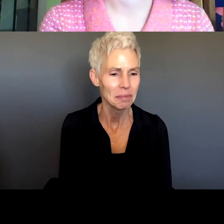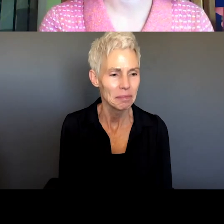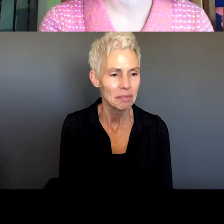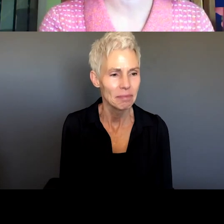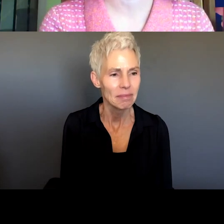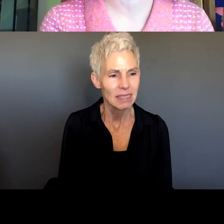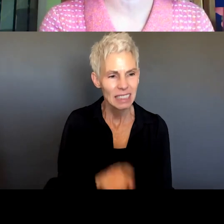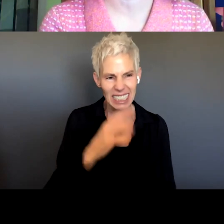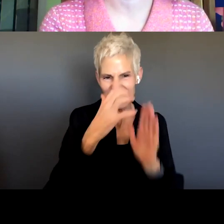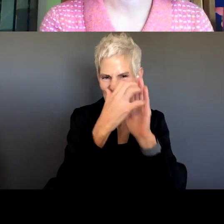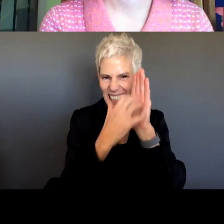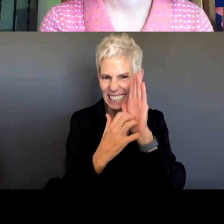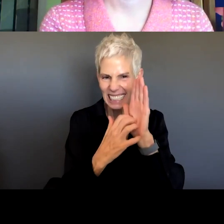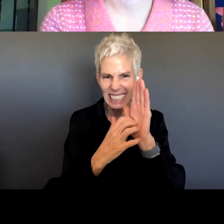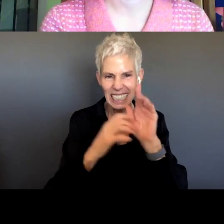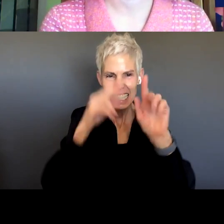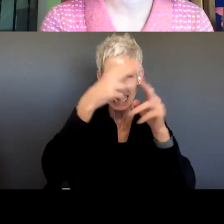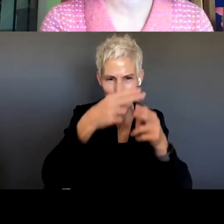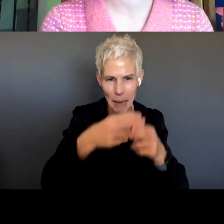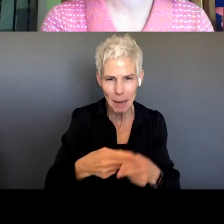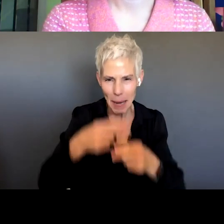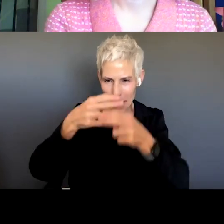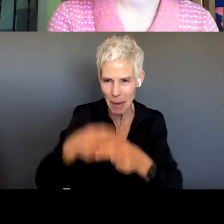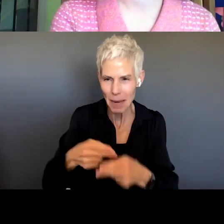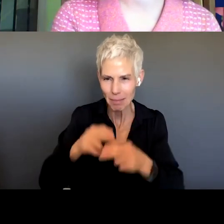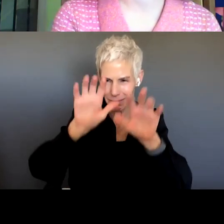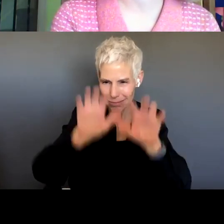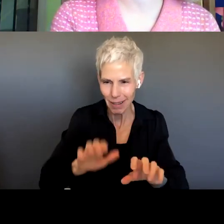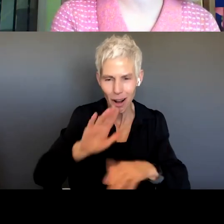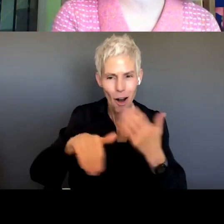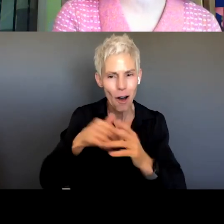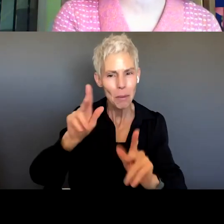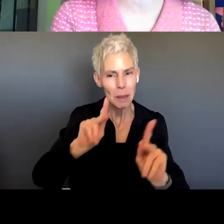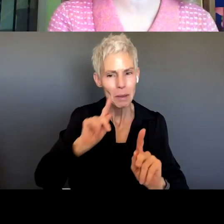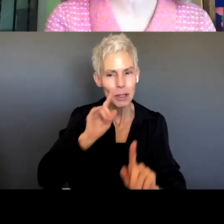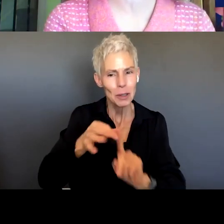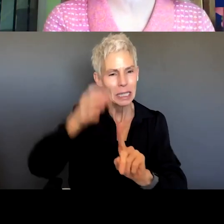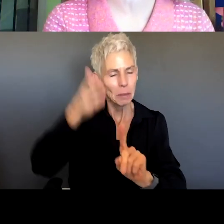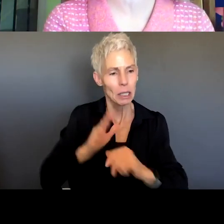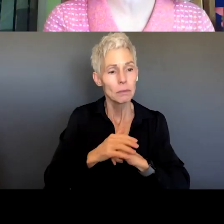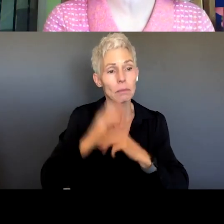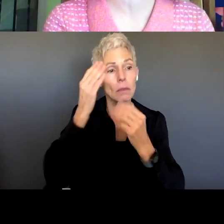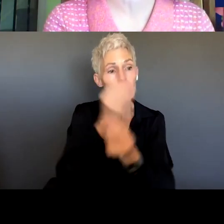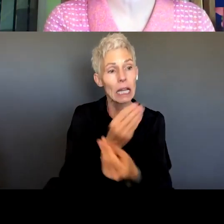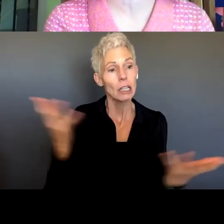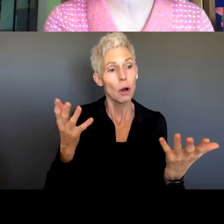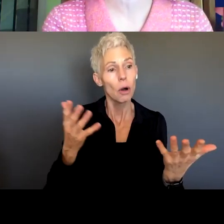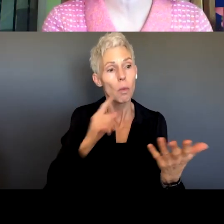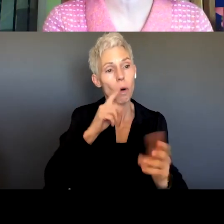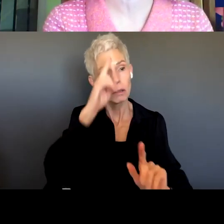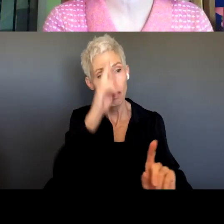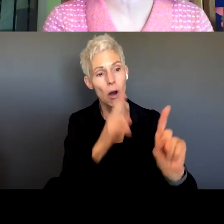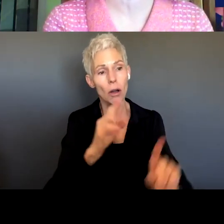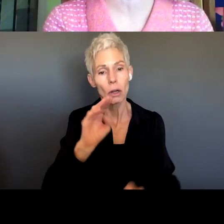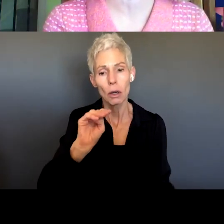look at all those people. Very, very cool. Also, just wanted to let you know about a tribute to Monica Johnson,